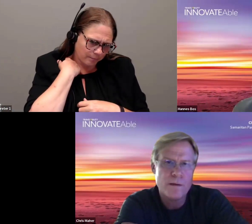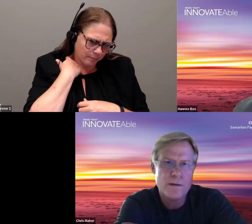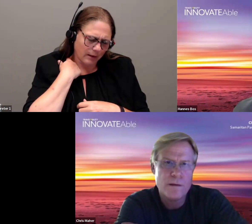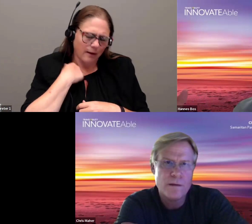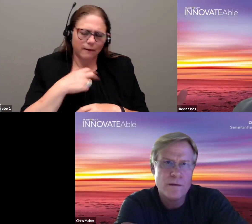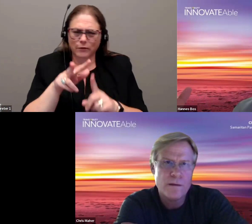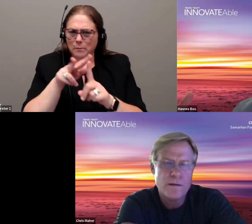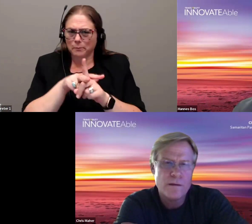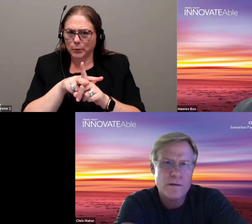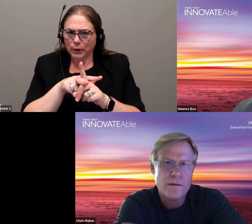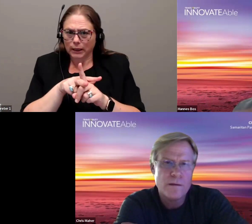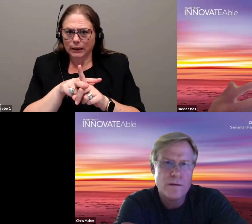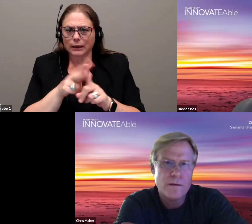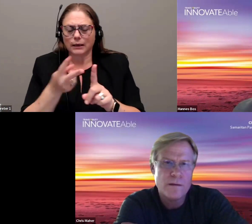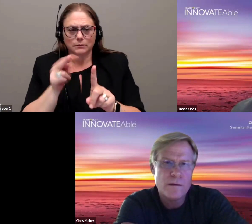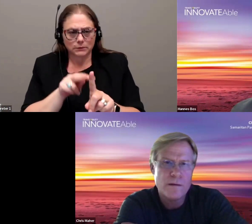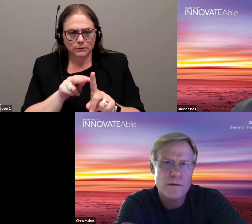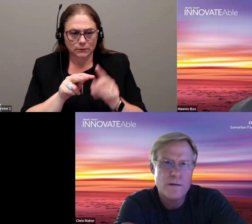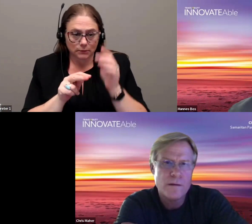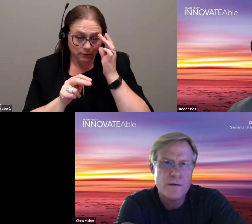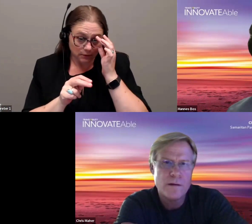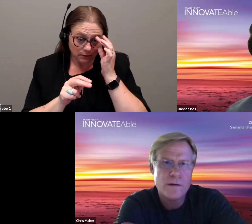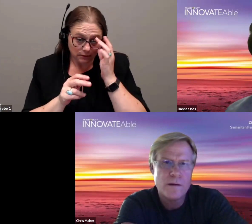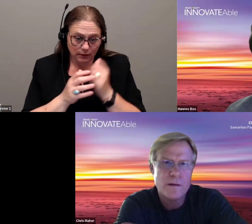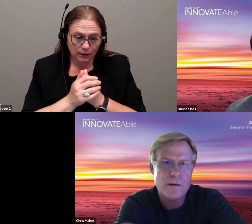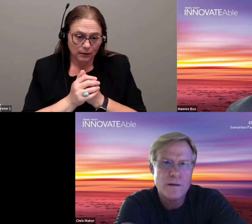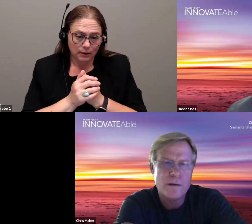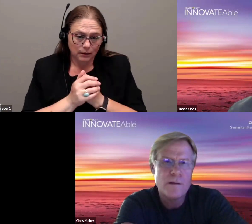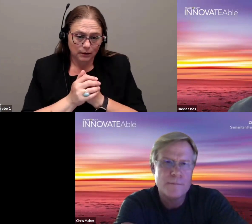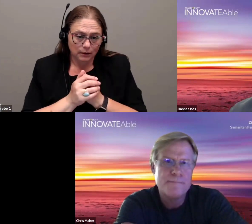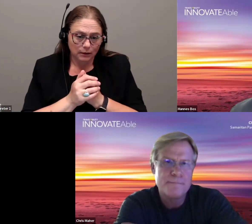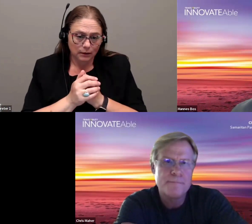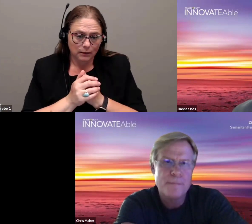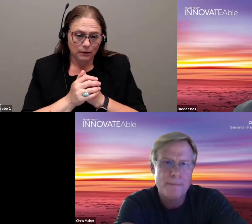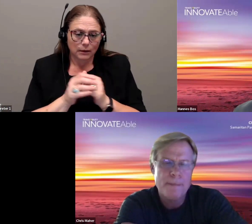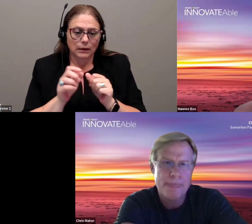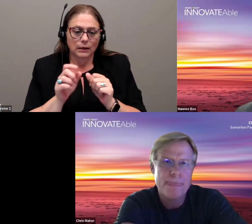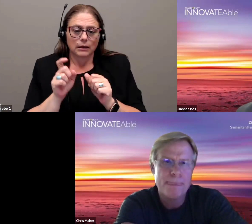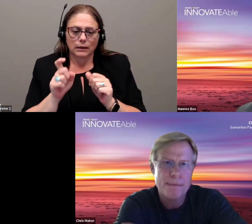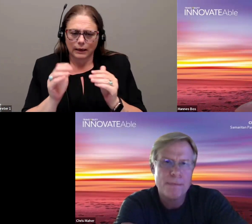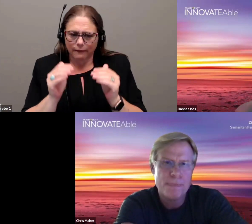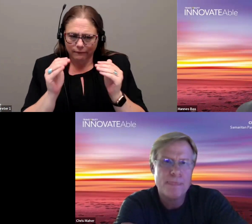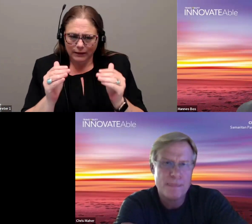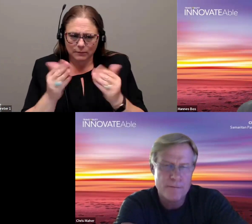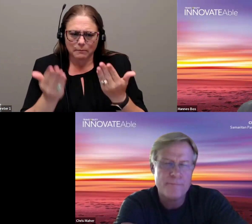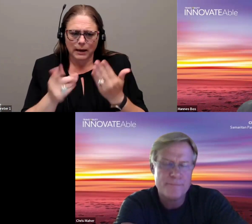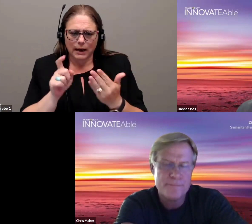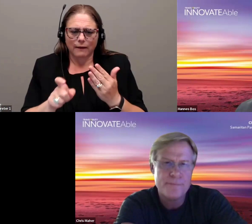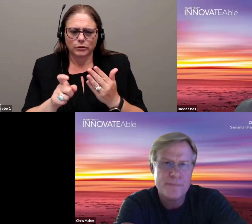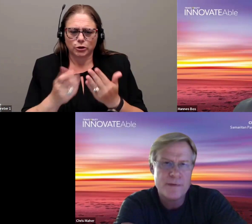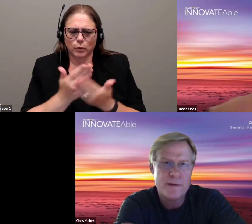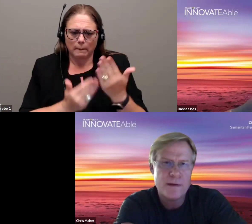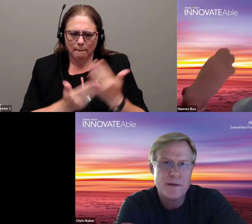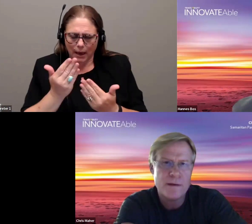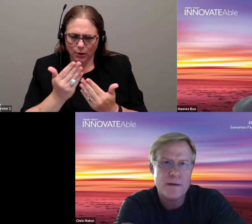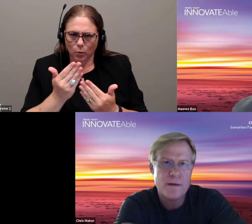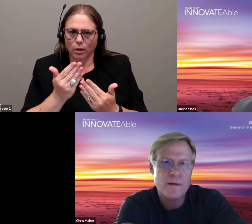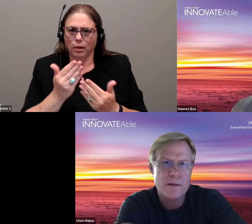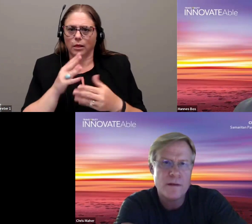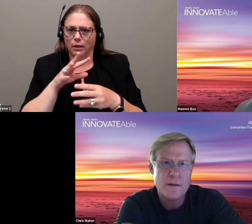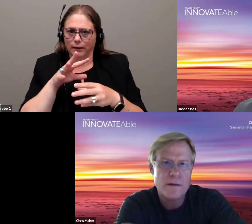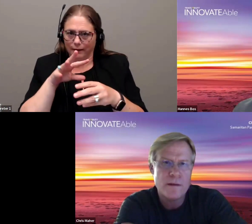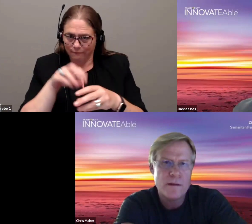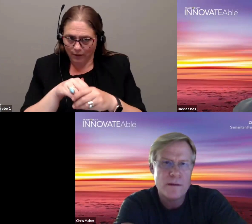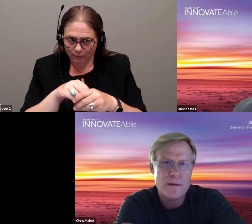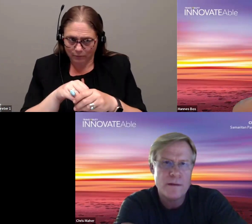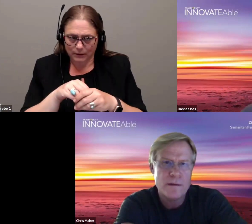advanced and most needed travelers, we sometimes have to do a manual intervention, like Accessible Go, Wheel the World, Sites Traveling. You want to sometimes